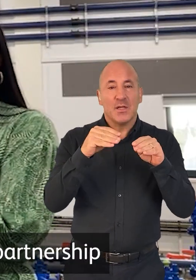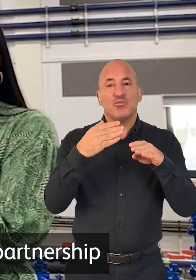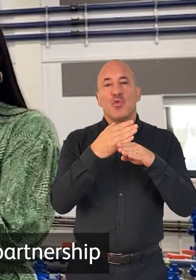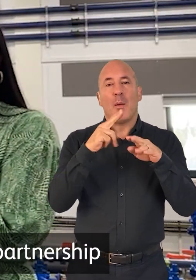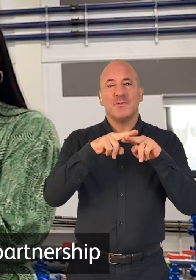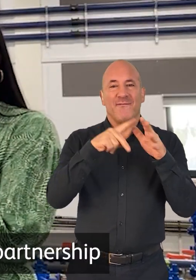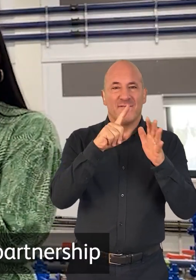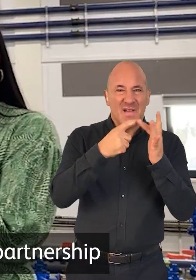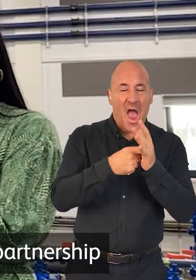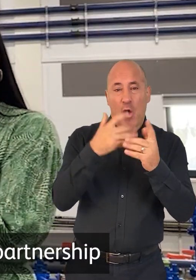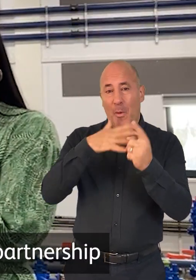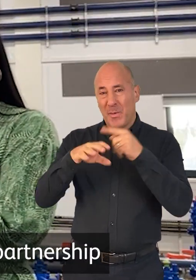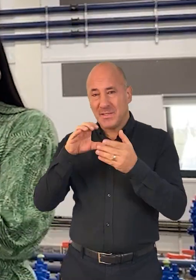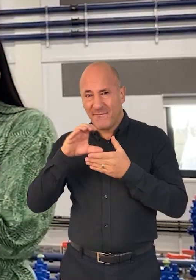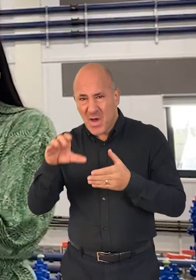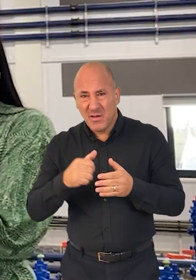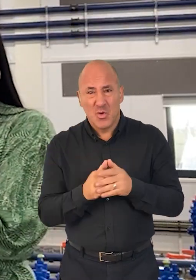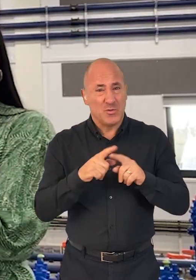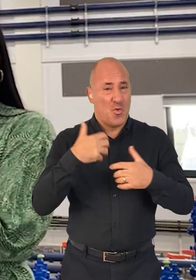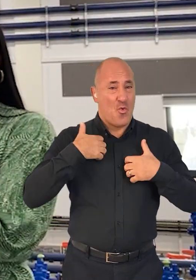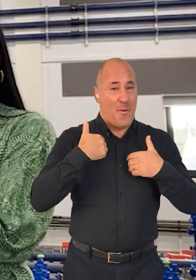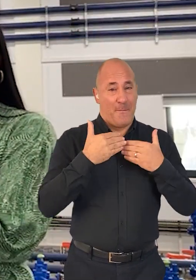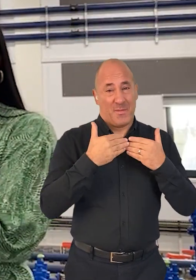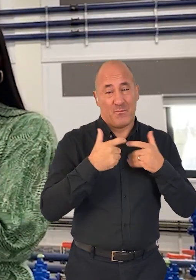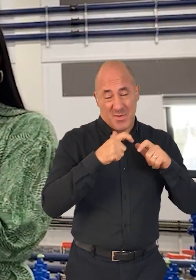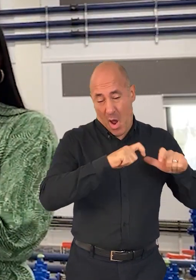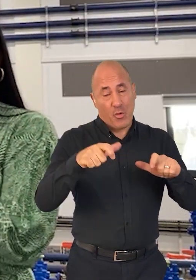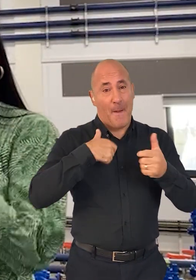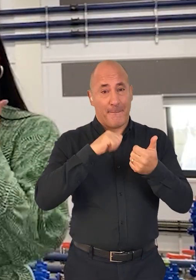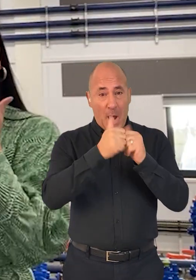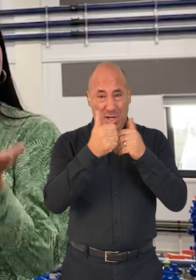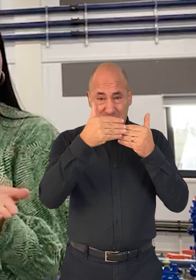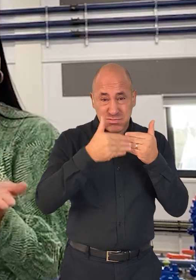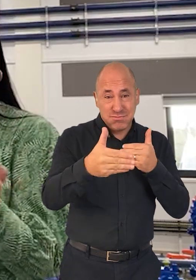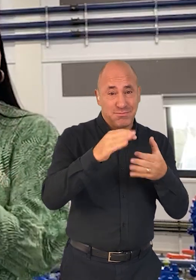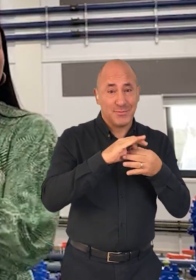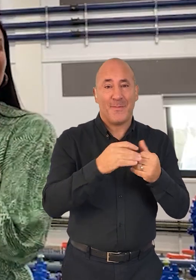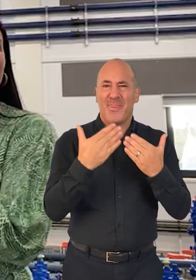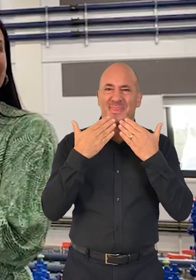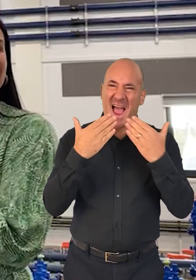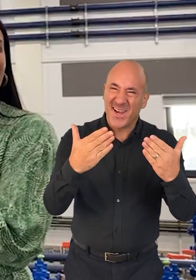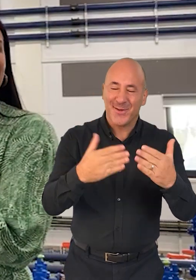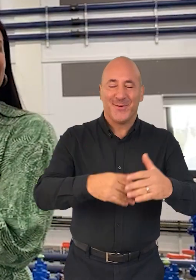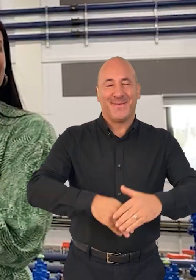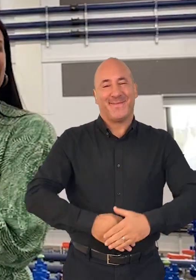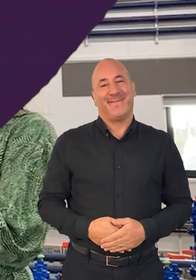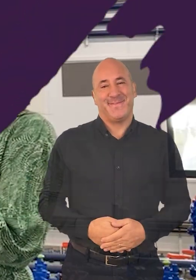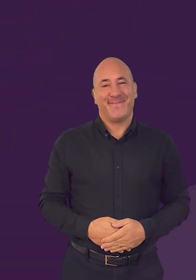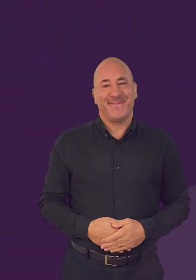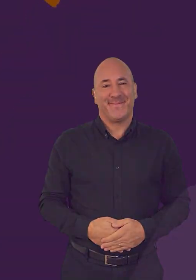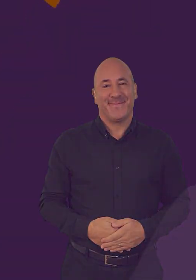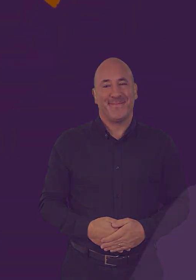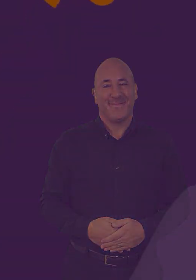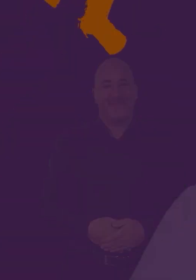we just can't wait to continue our partnership and work more closely together. Thank you to everyone at Sense.